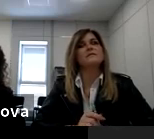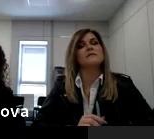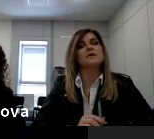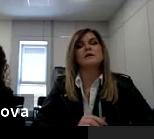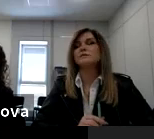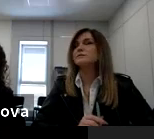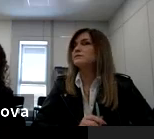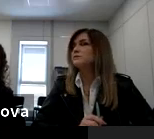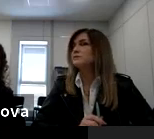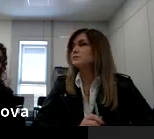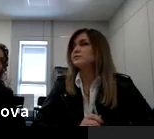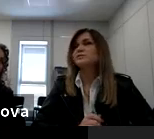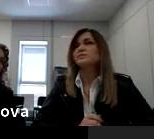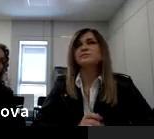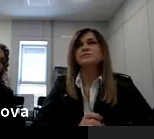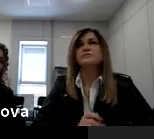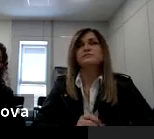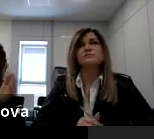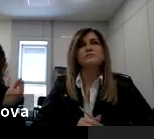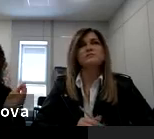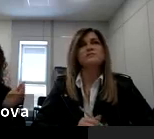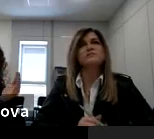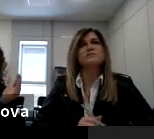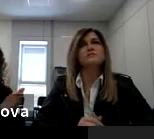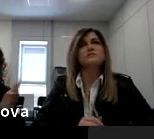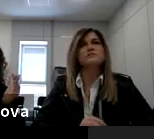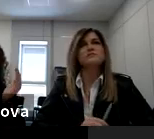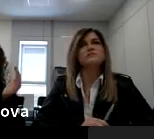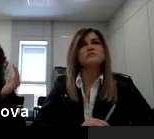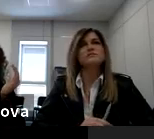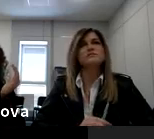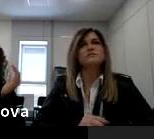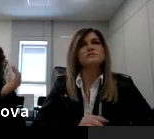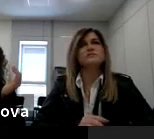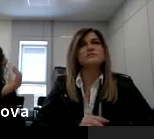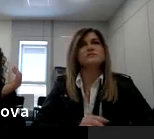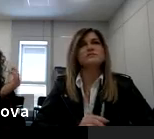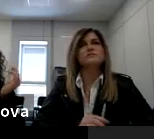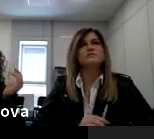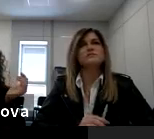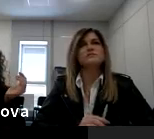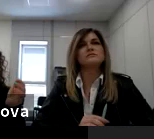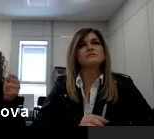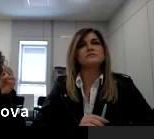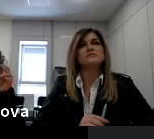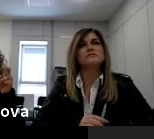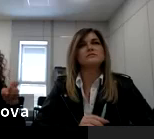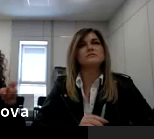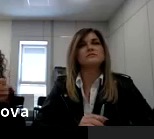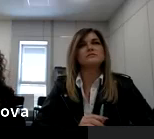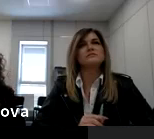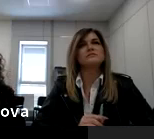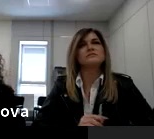the luminaires that are 60 centimeters length. We used here elliptical optics